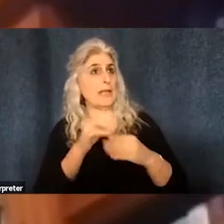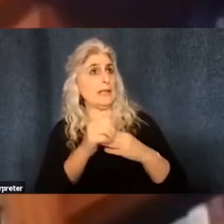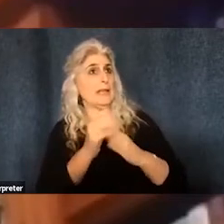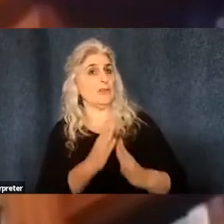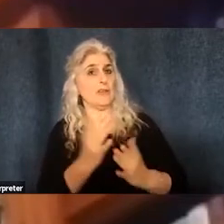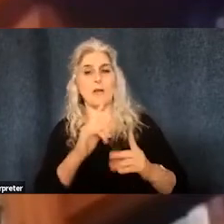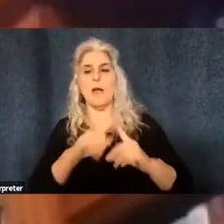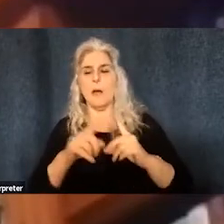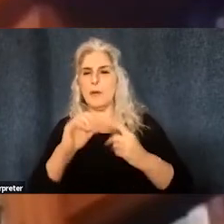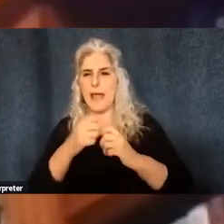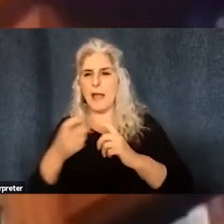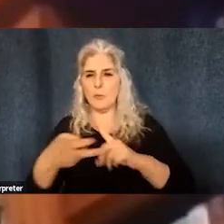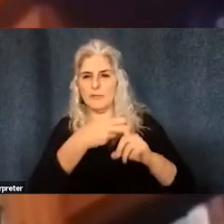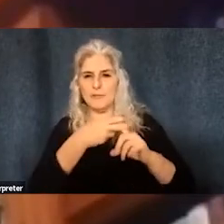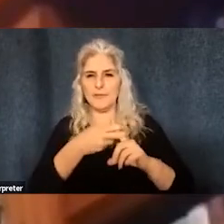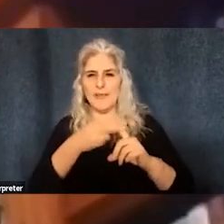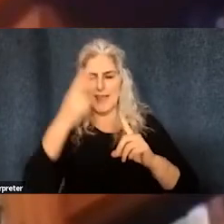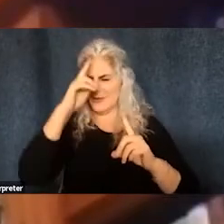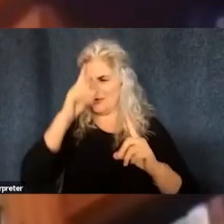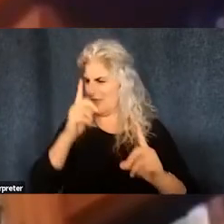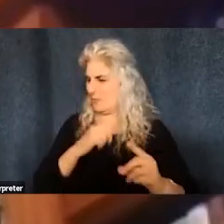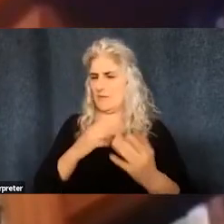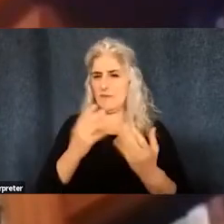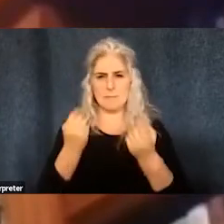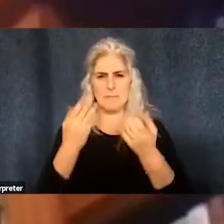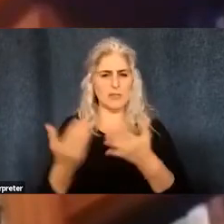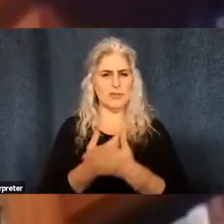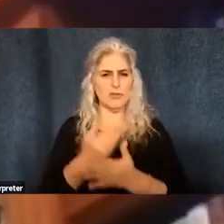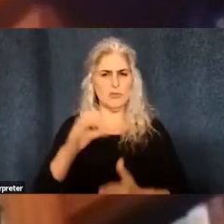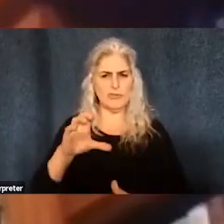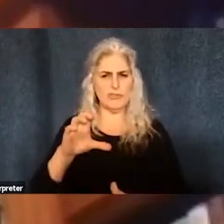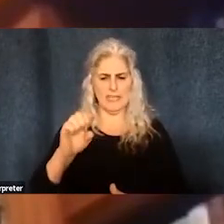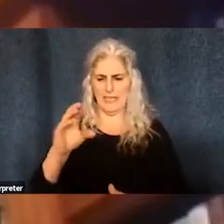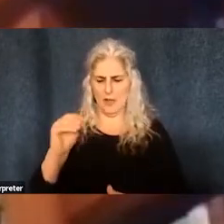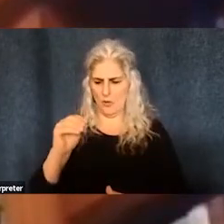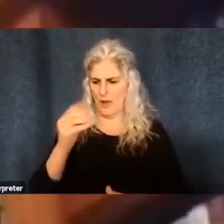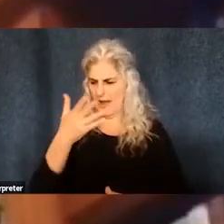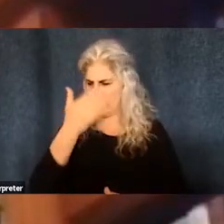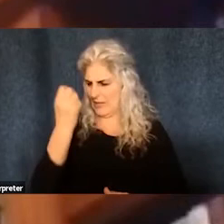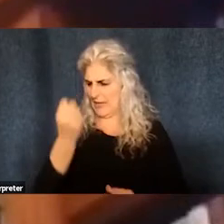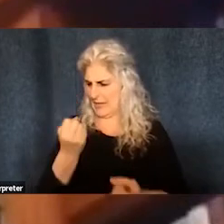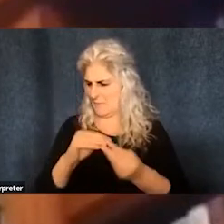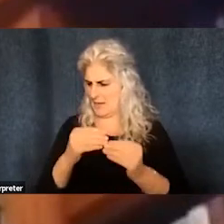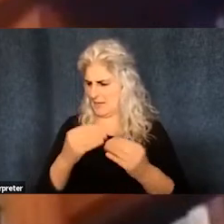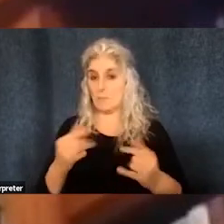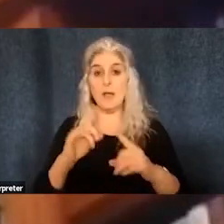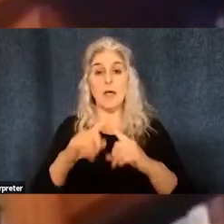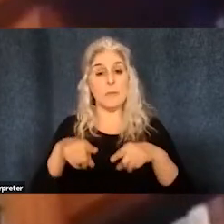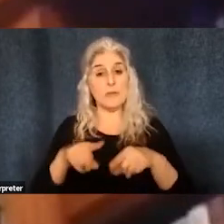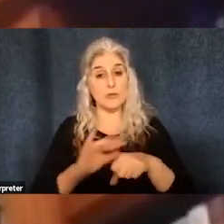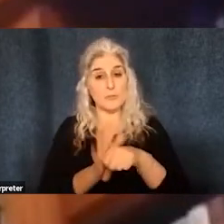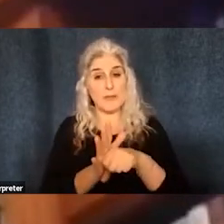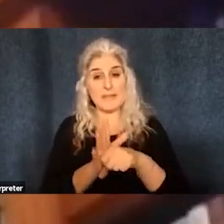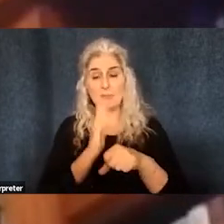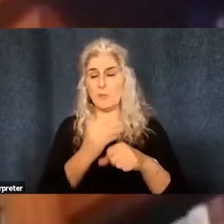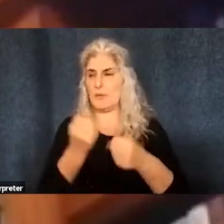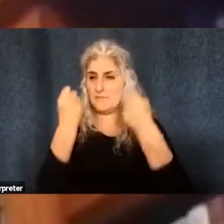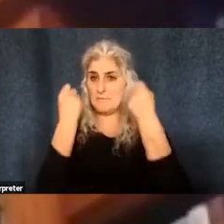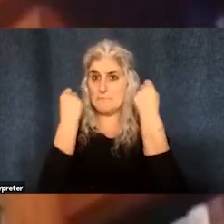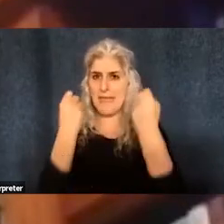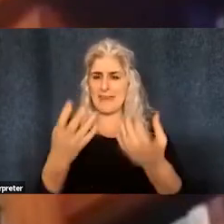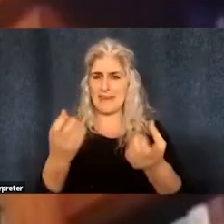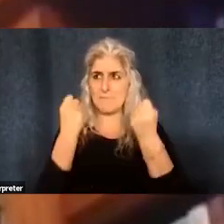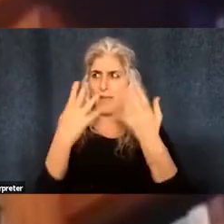new CEOs. I think the number was, I've had it recently, quite a number of new CEOs during the pandemic. They had no